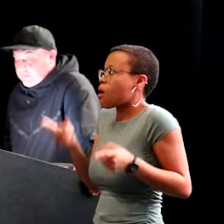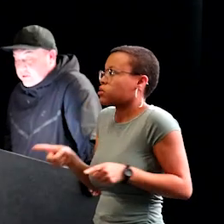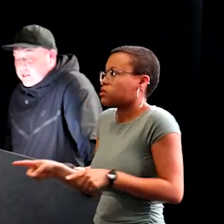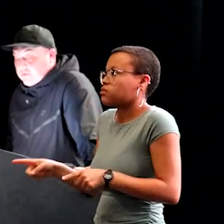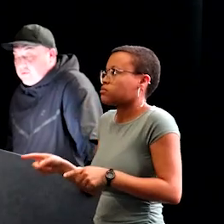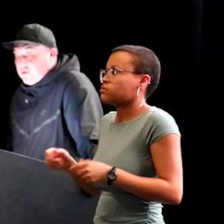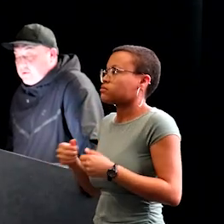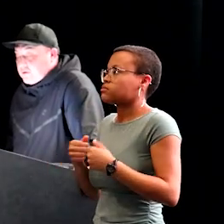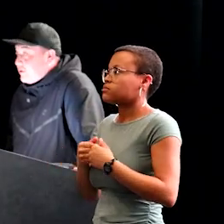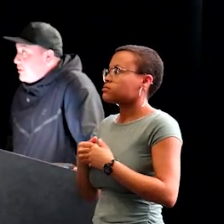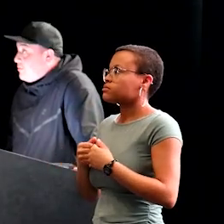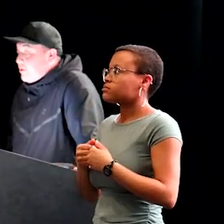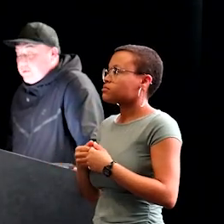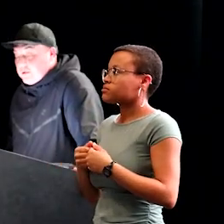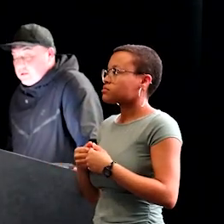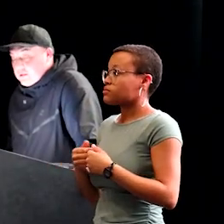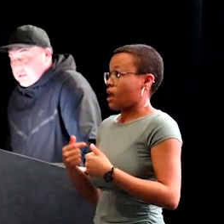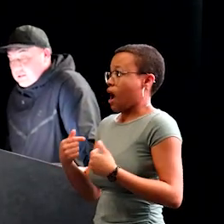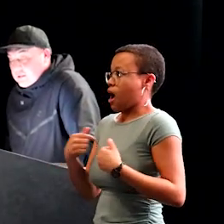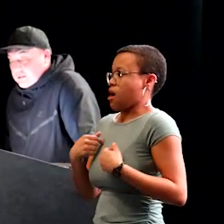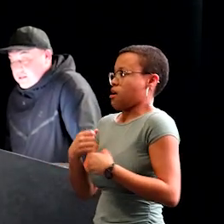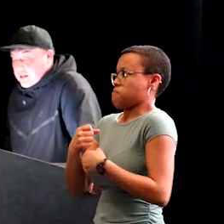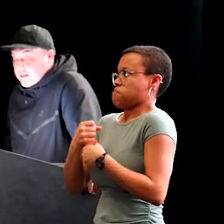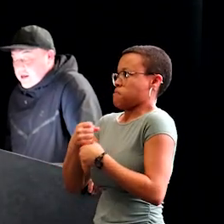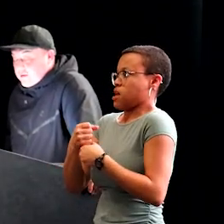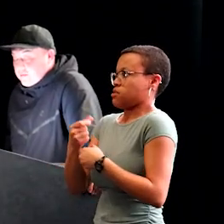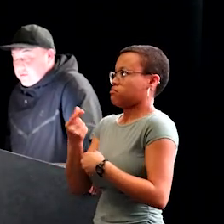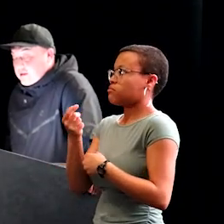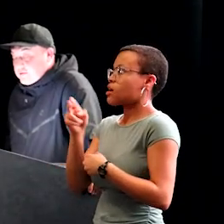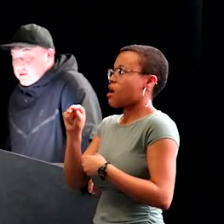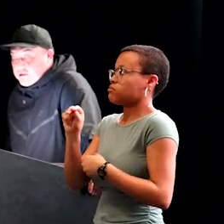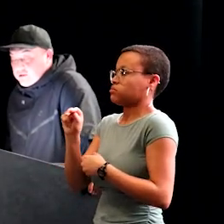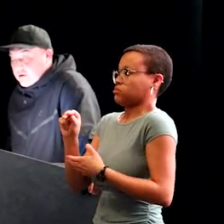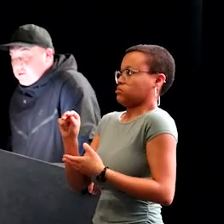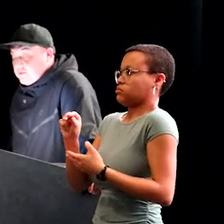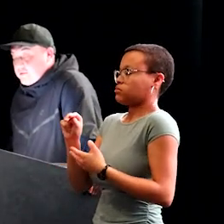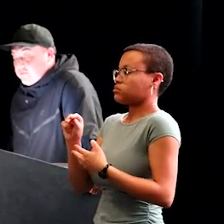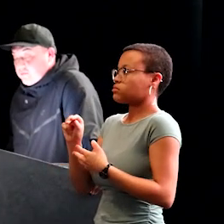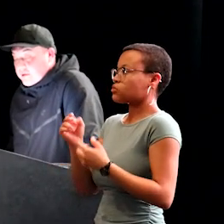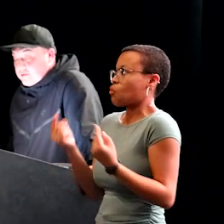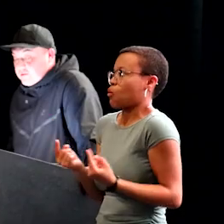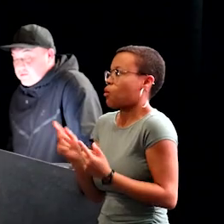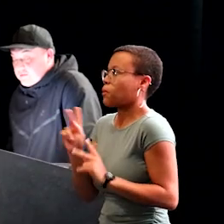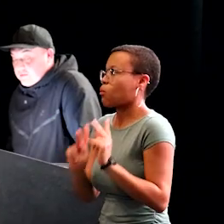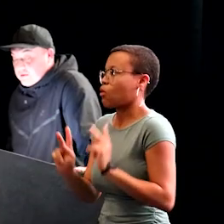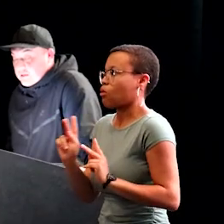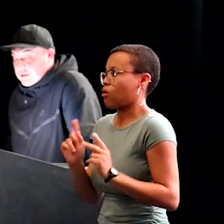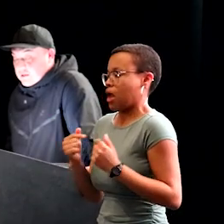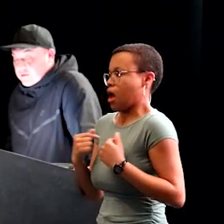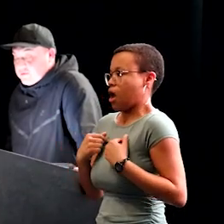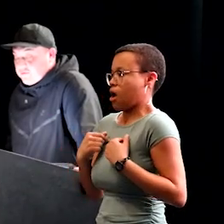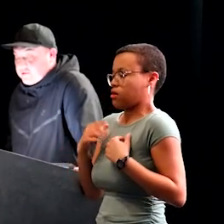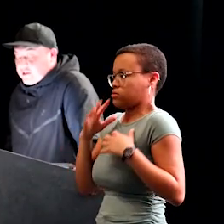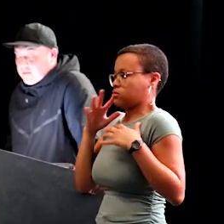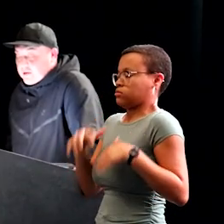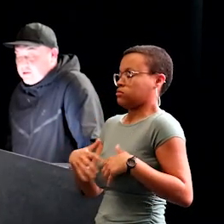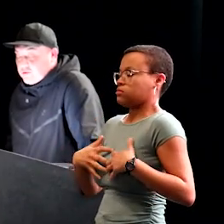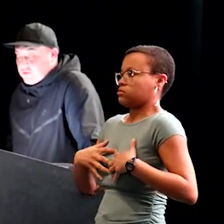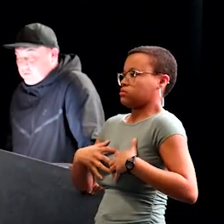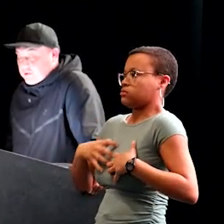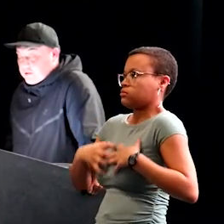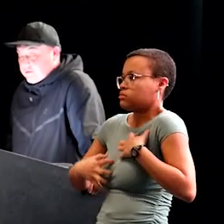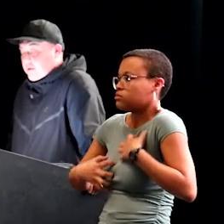I played a role in creating a weapon, and that realization haunted me for months. It was the first time